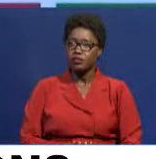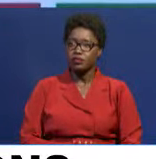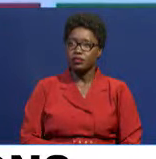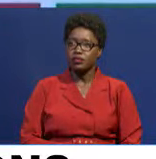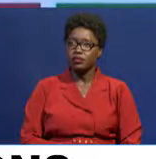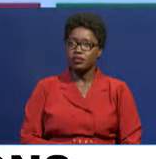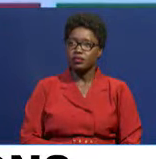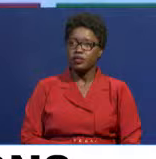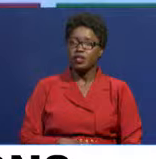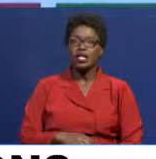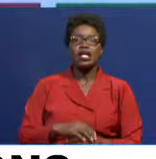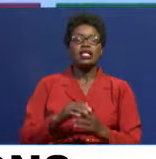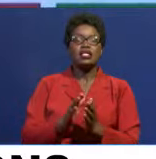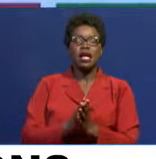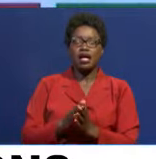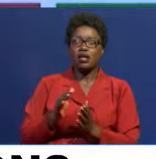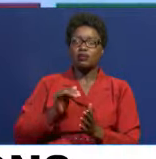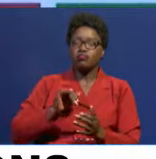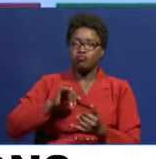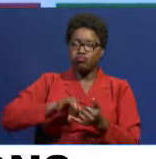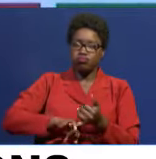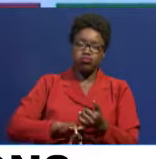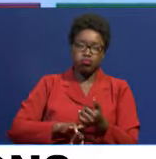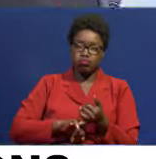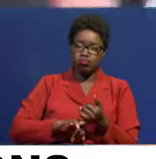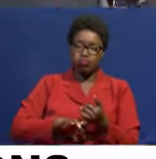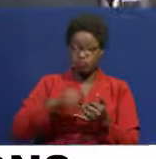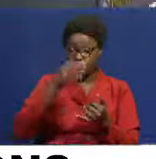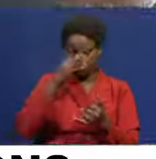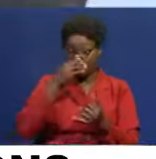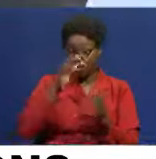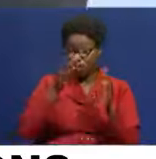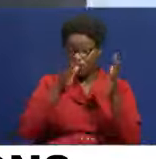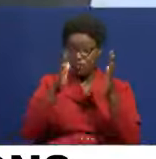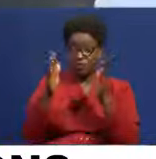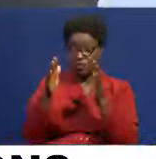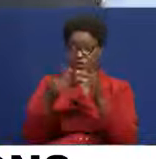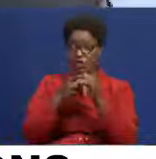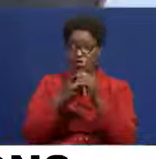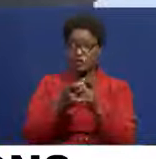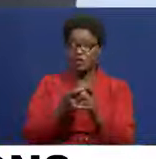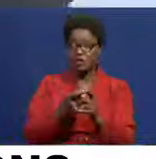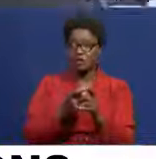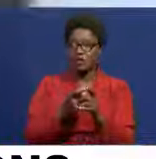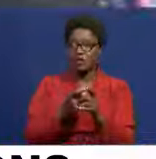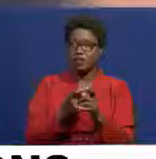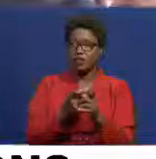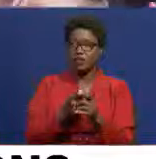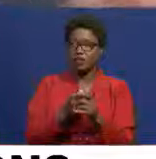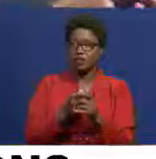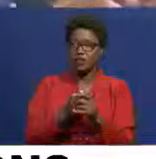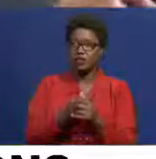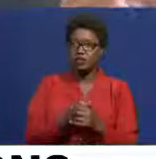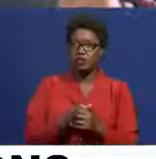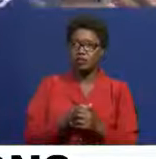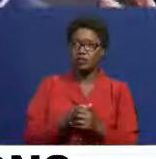The maiden First Ladies Mazingira Awards ceremony. Kenya itapa, Mazingira